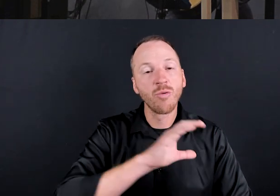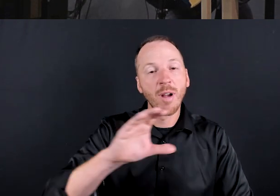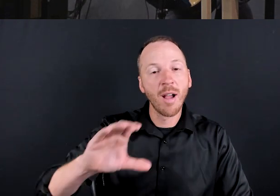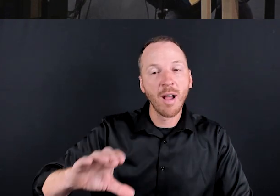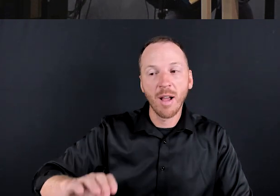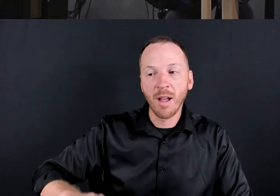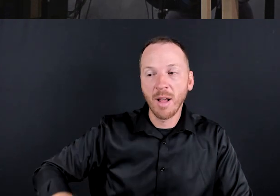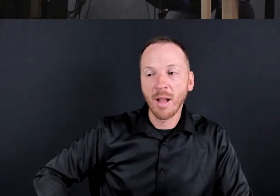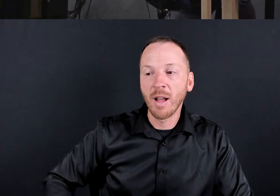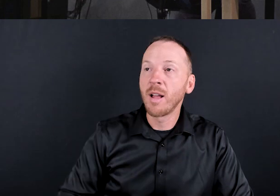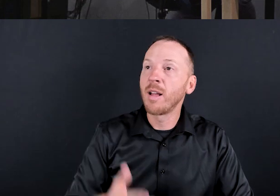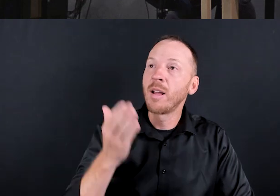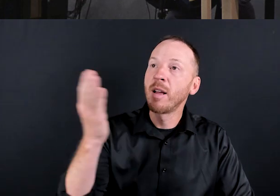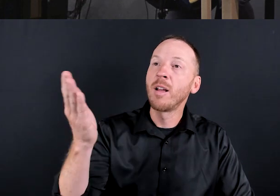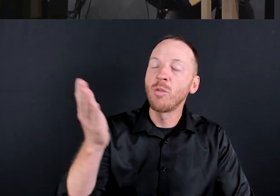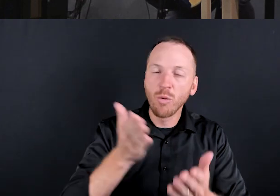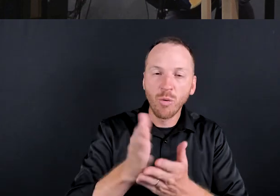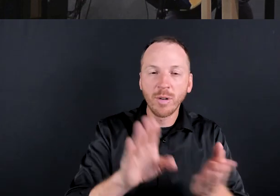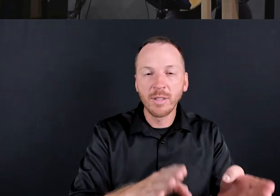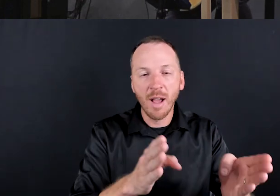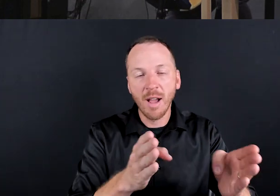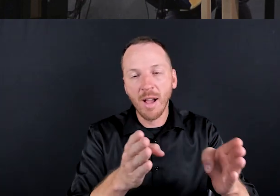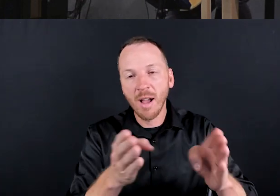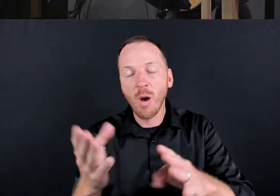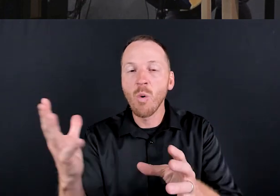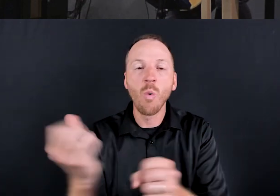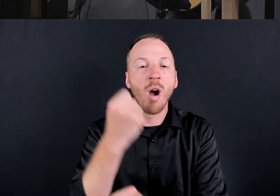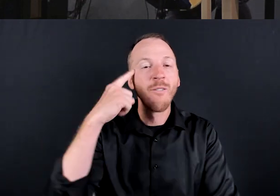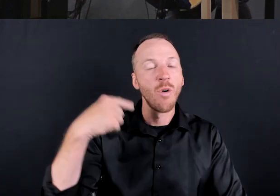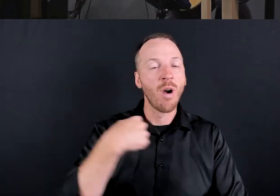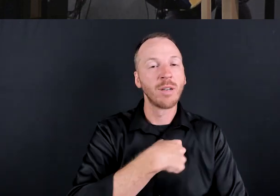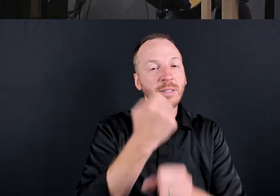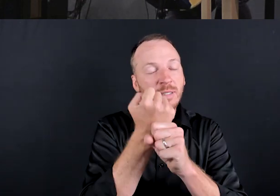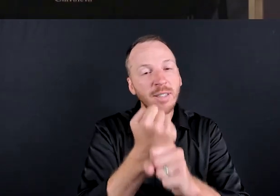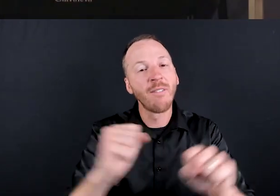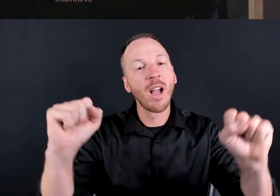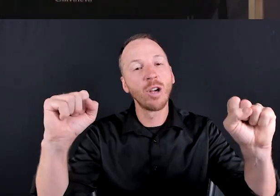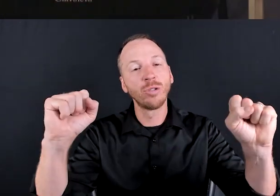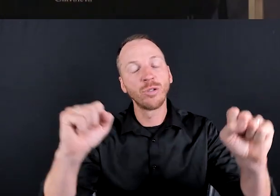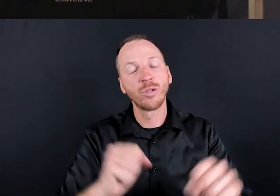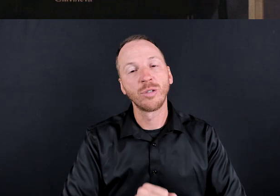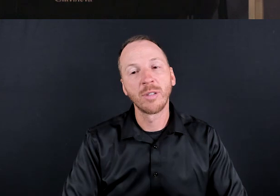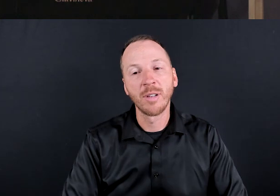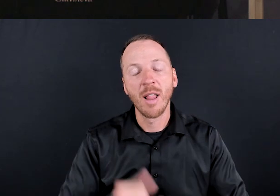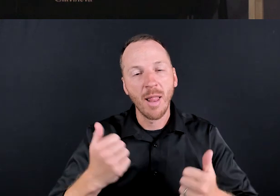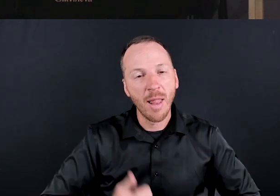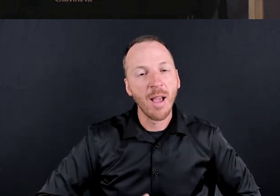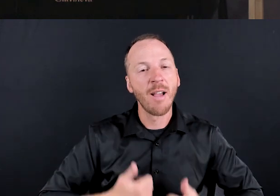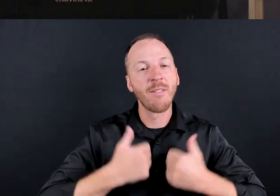Christ, who in dying won for us salvation, lives now